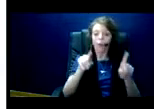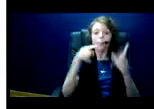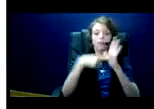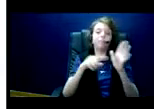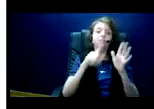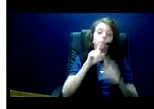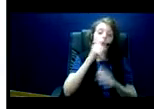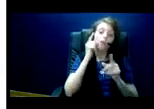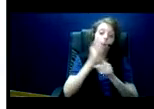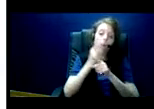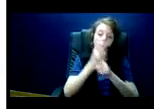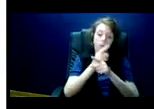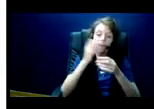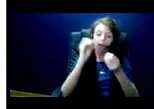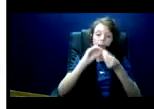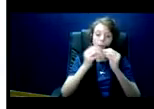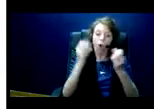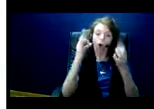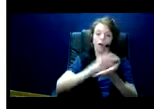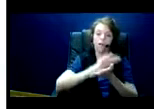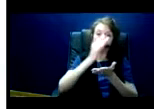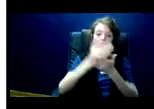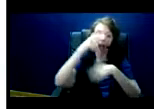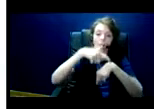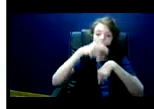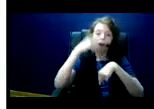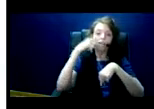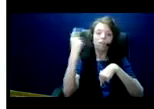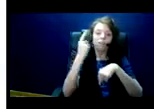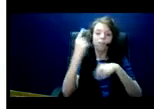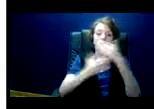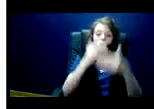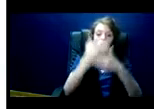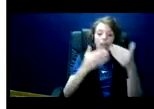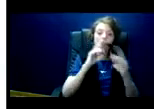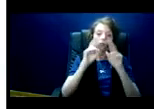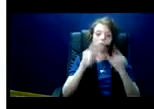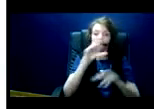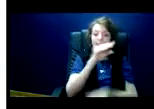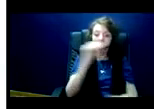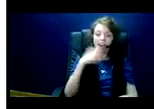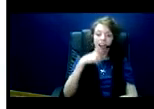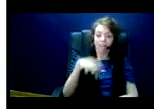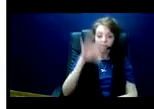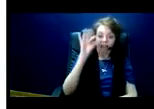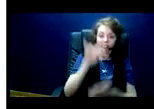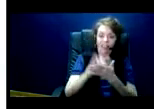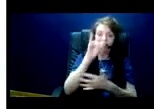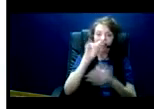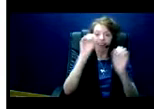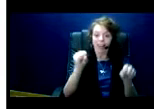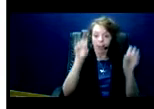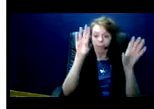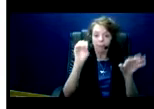really appropriate amount of time in order for someone to process and form a response. And I find that it can be a really good